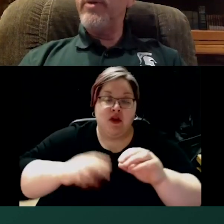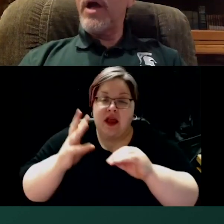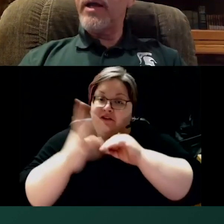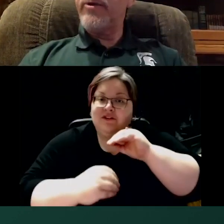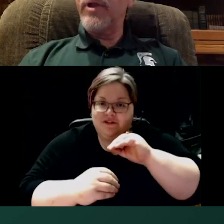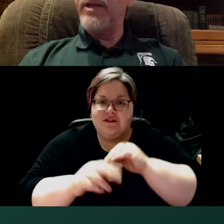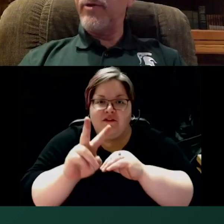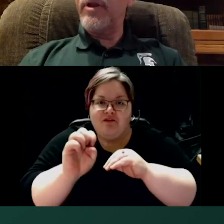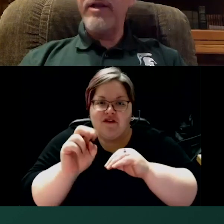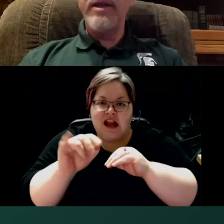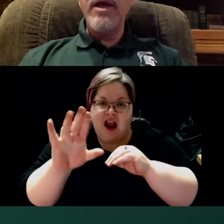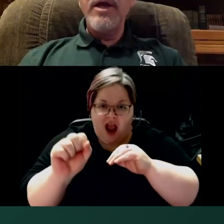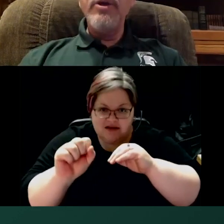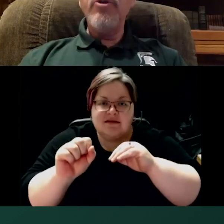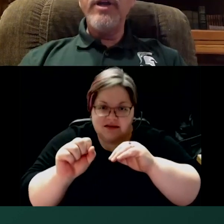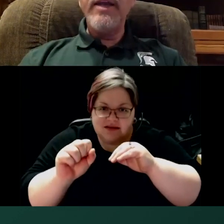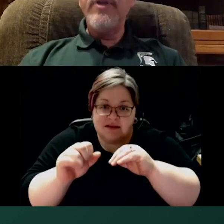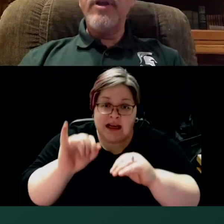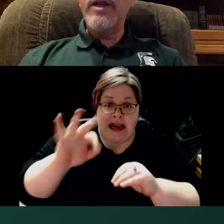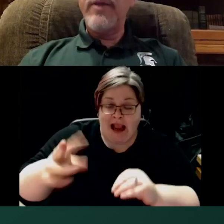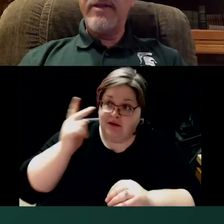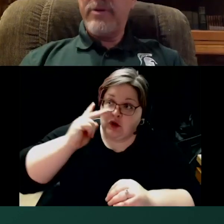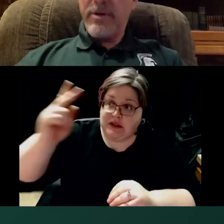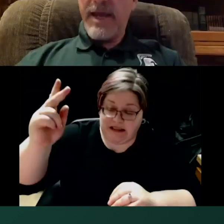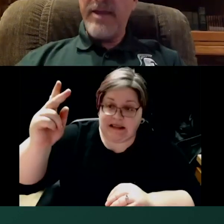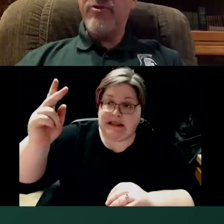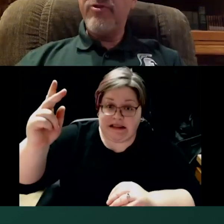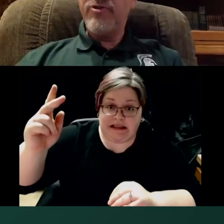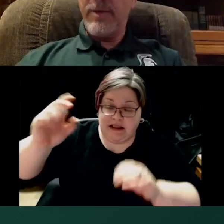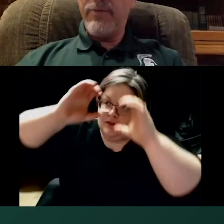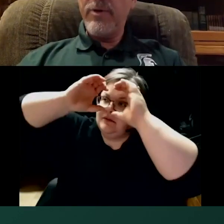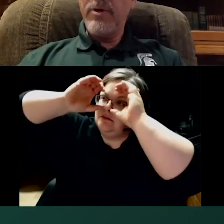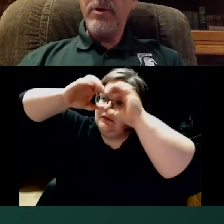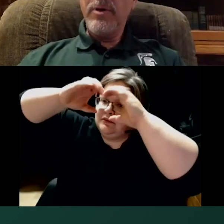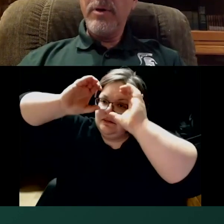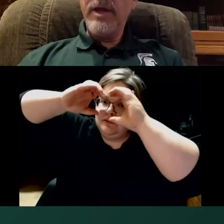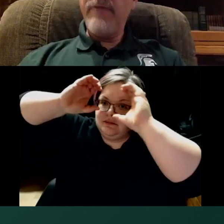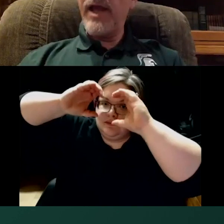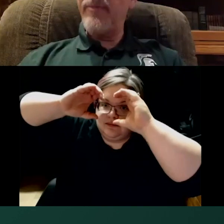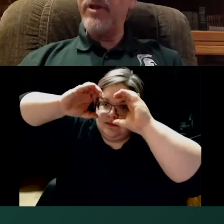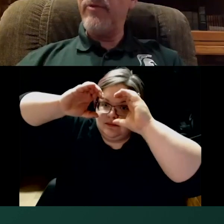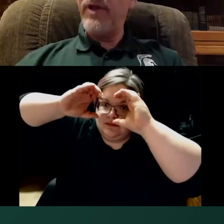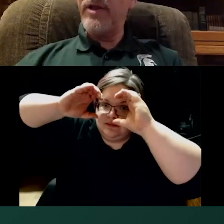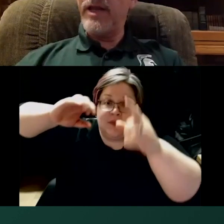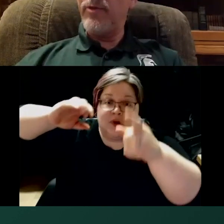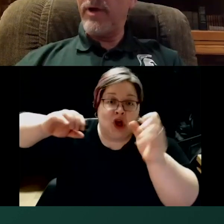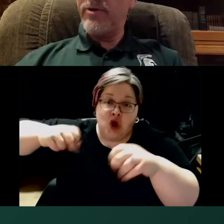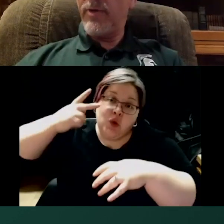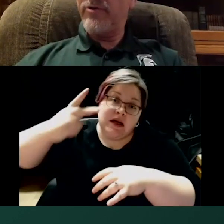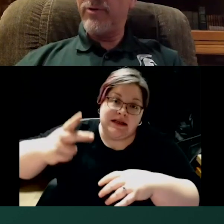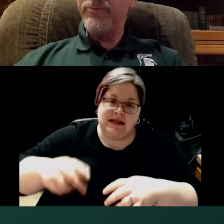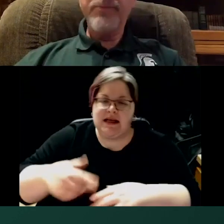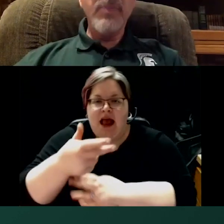in good binoculars and you're steady, you could even see that H shape if it happens to be facing in the